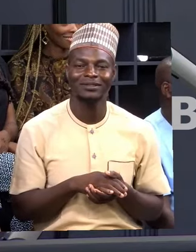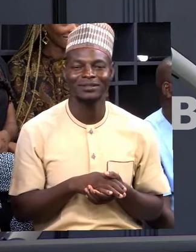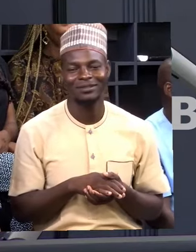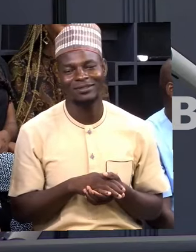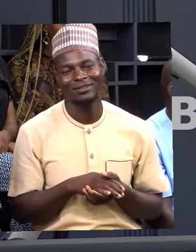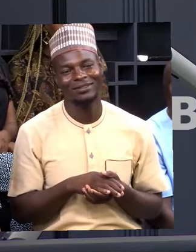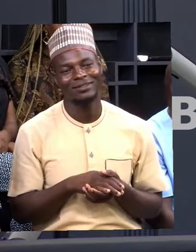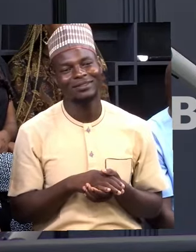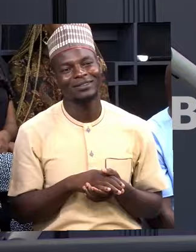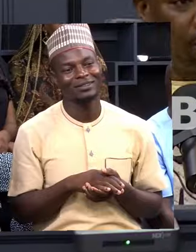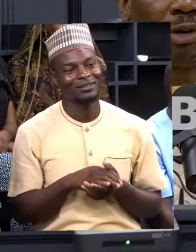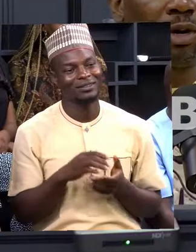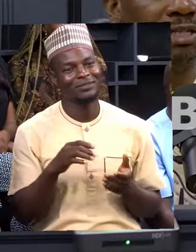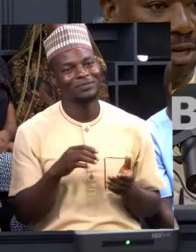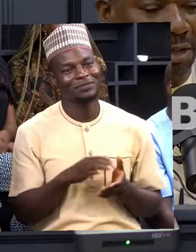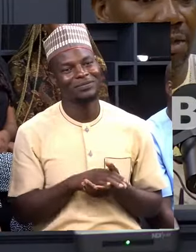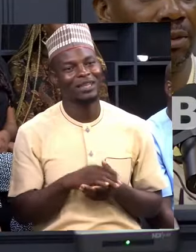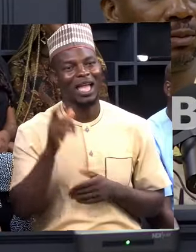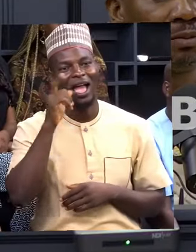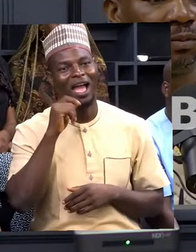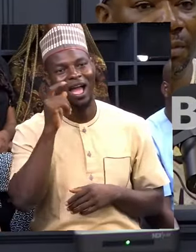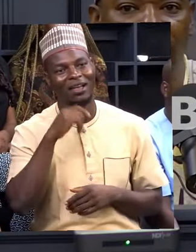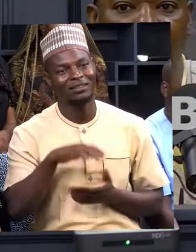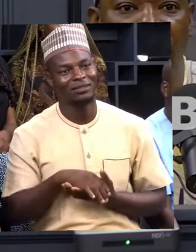Now just this one will now know. So, Ajia, continue.